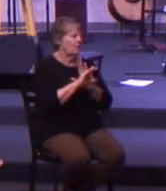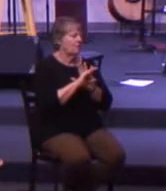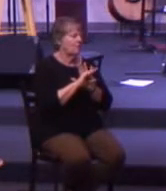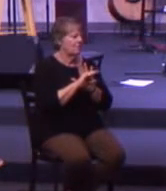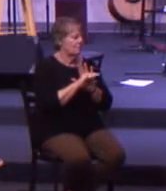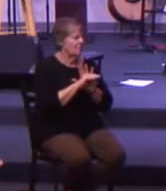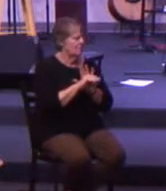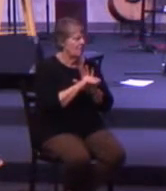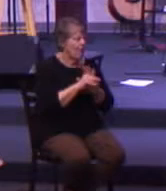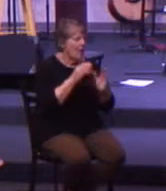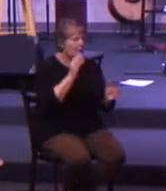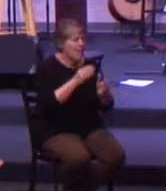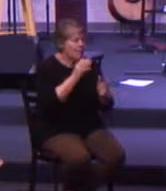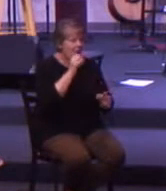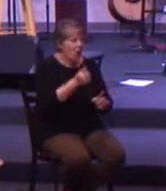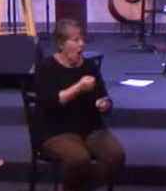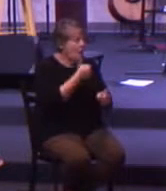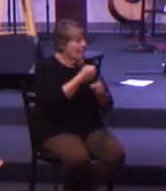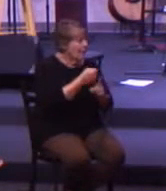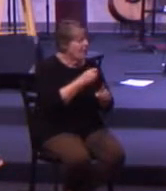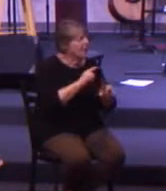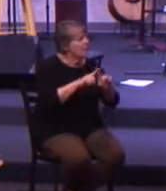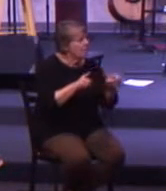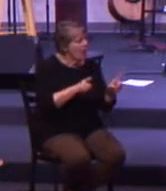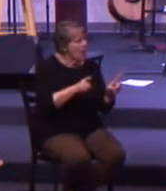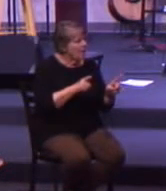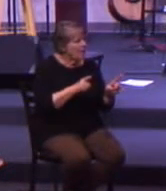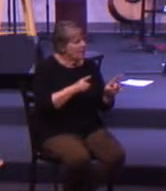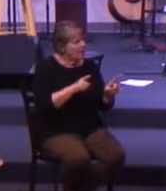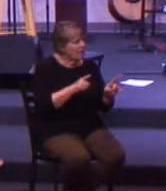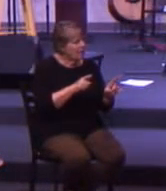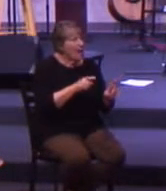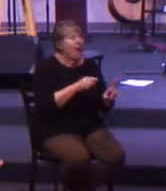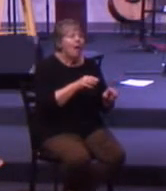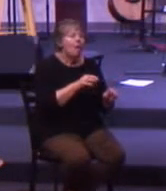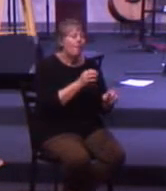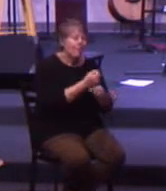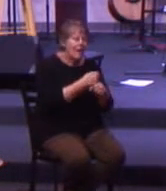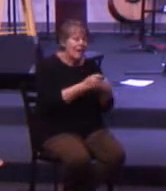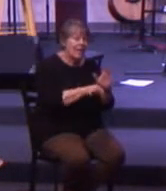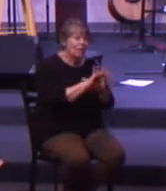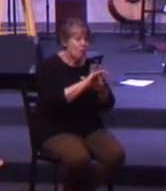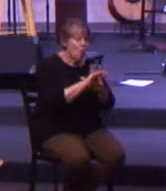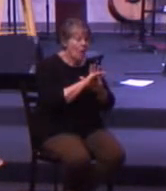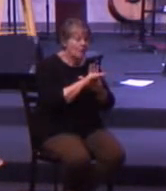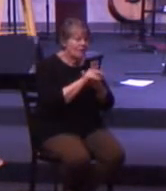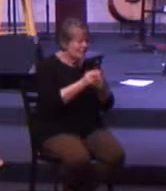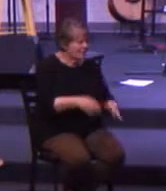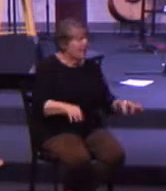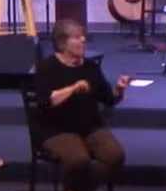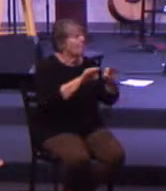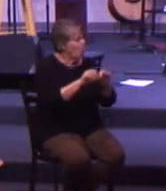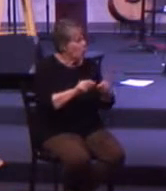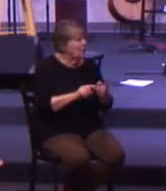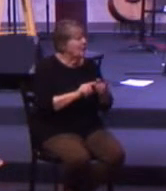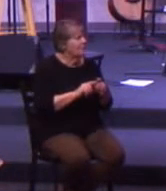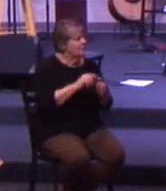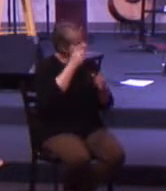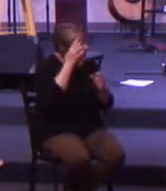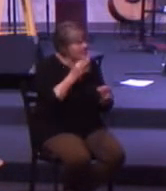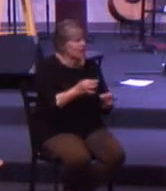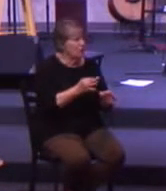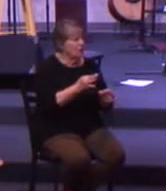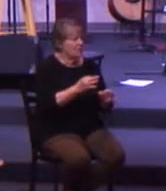but I believe it's a choice that is an essential beginning, a choice that if we don't make it, if we don't make